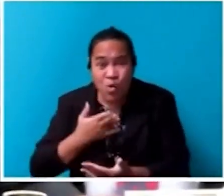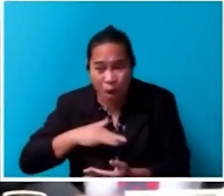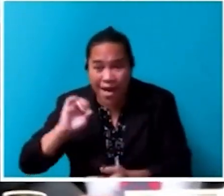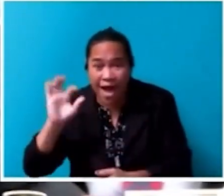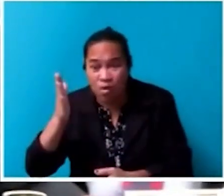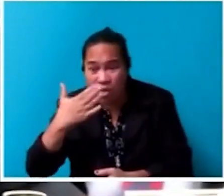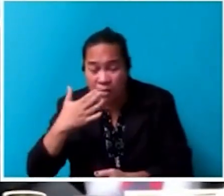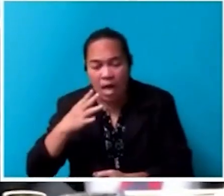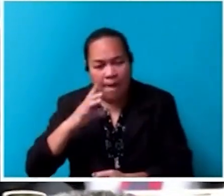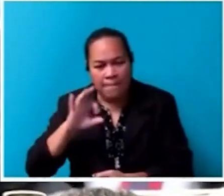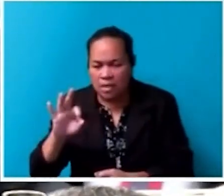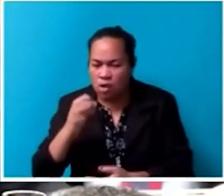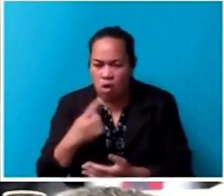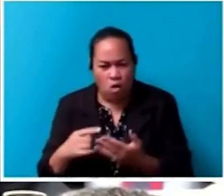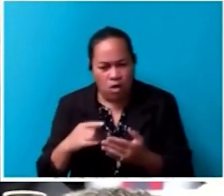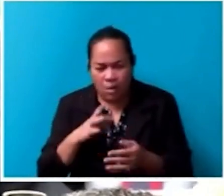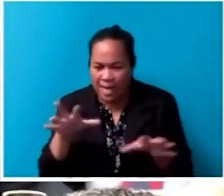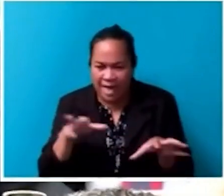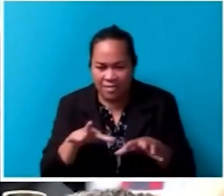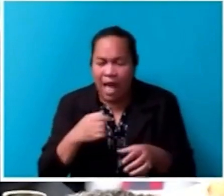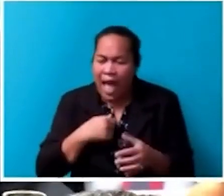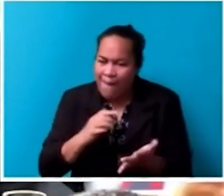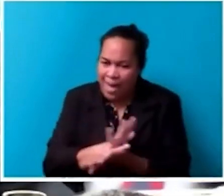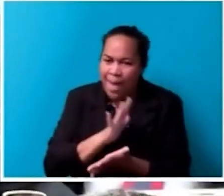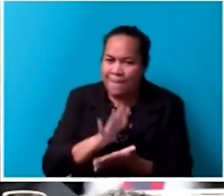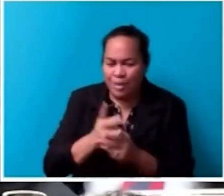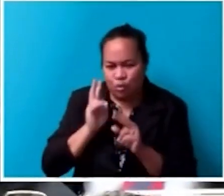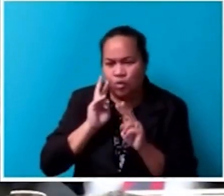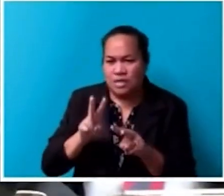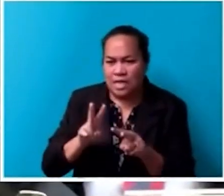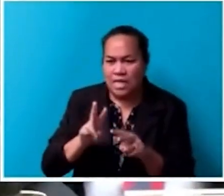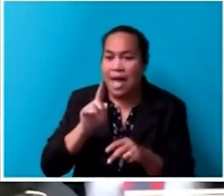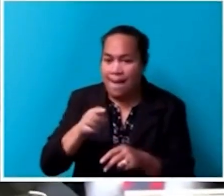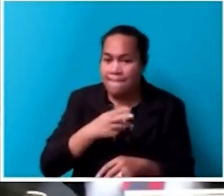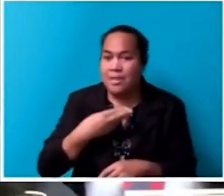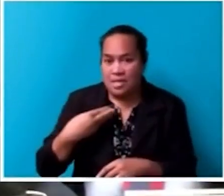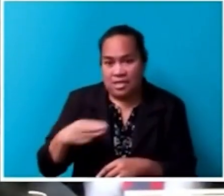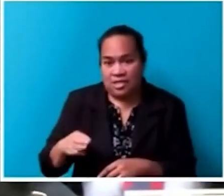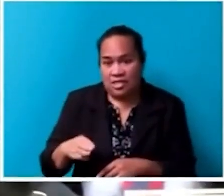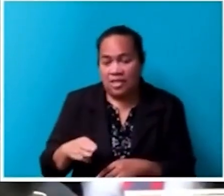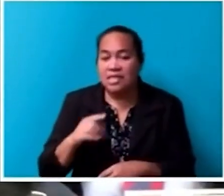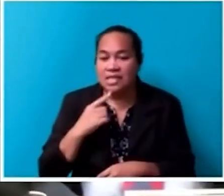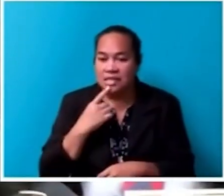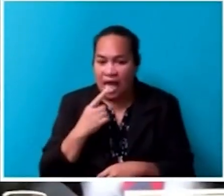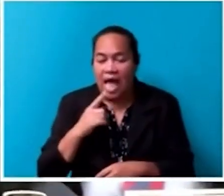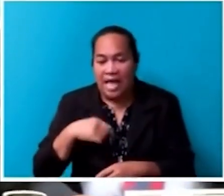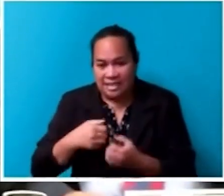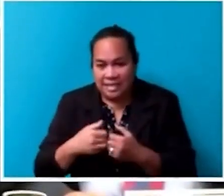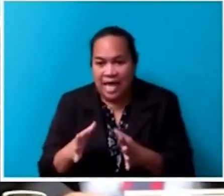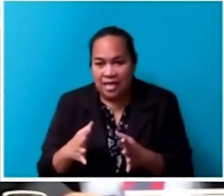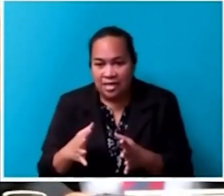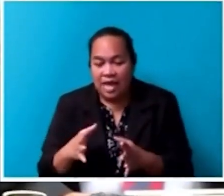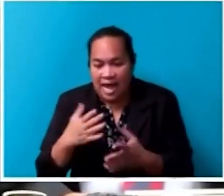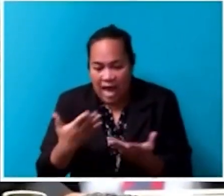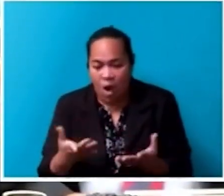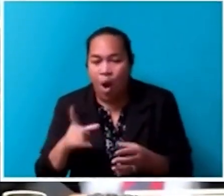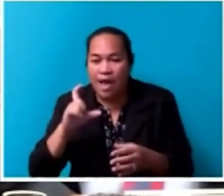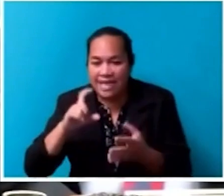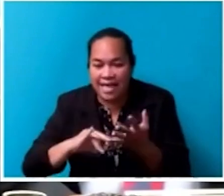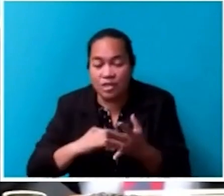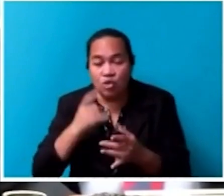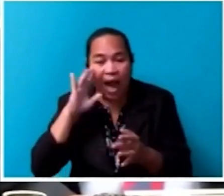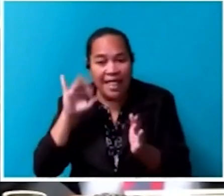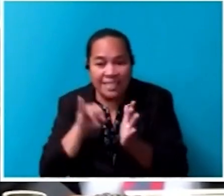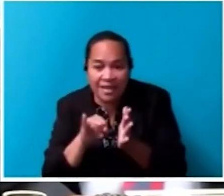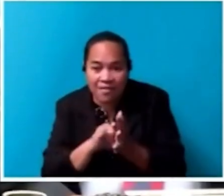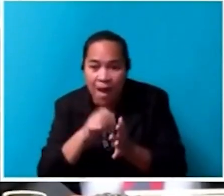outcomes, it must not be based on activities. And I'm glad to see that with the ministers, they are beginning to go into case management. They've identified